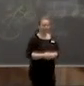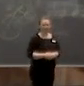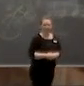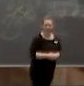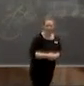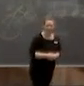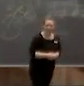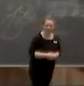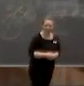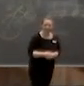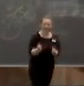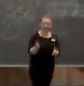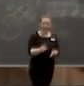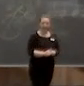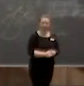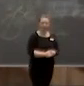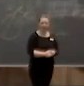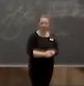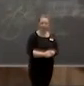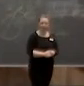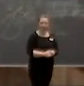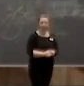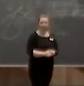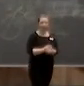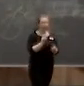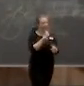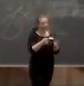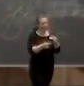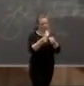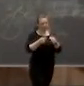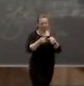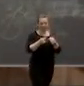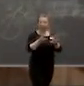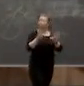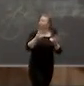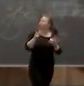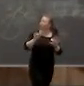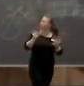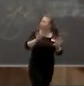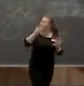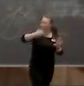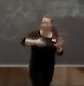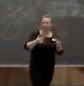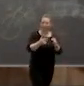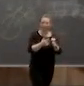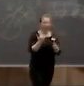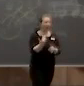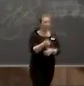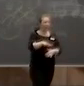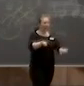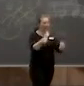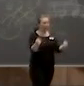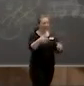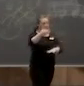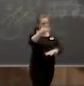you go. Thank you. If you just go back, maybe it's okay to be on this slide, but I have a more general question.